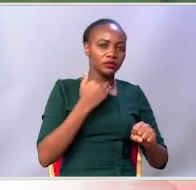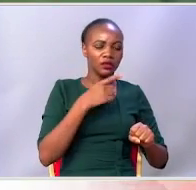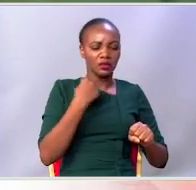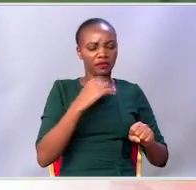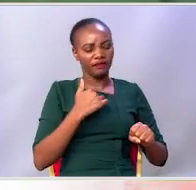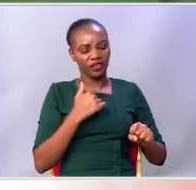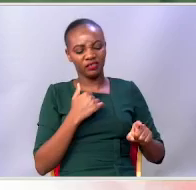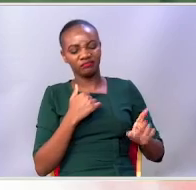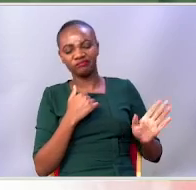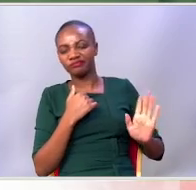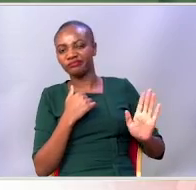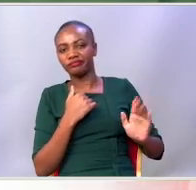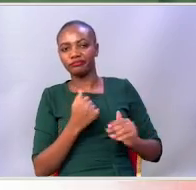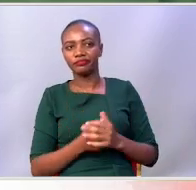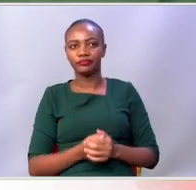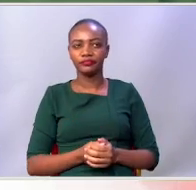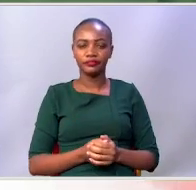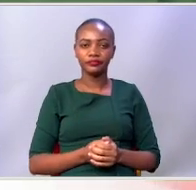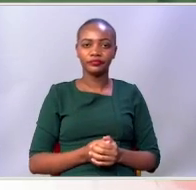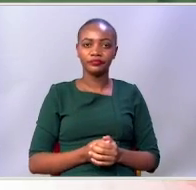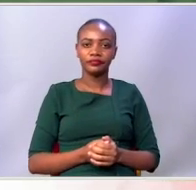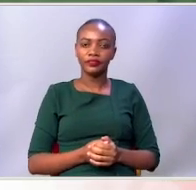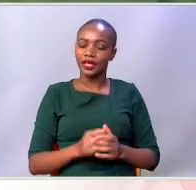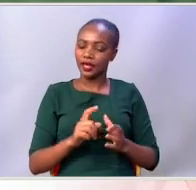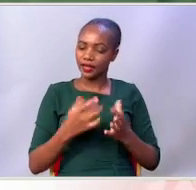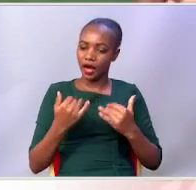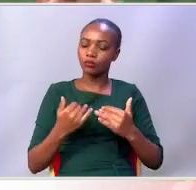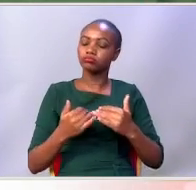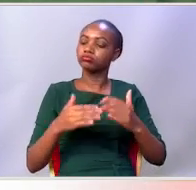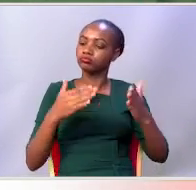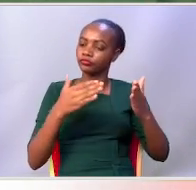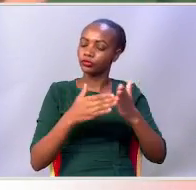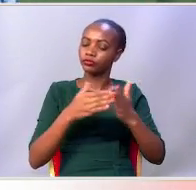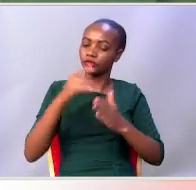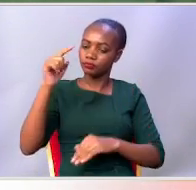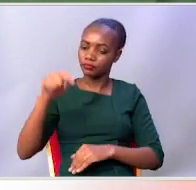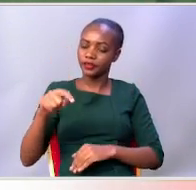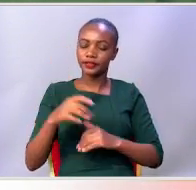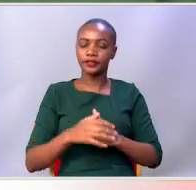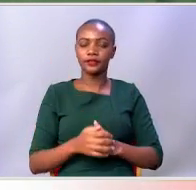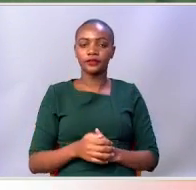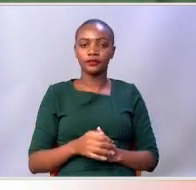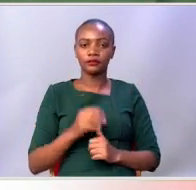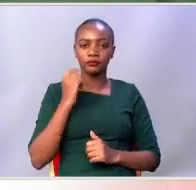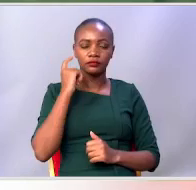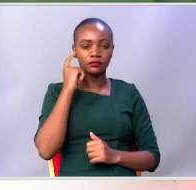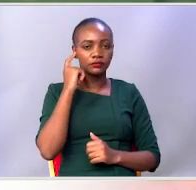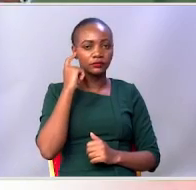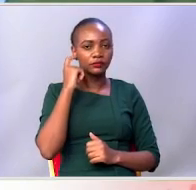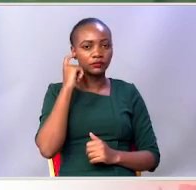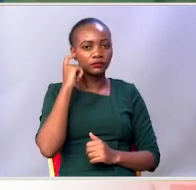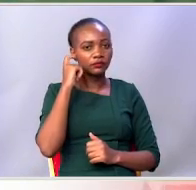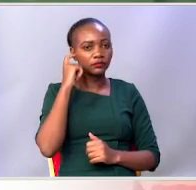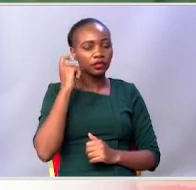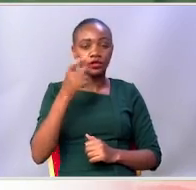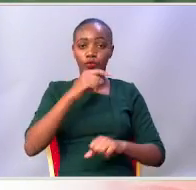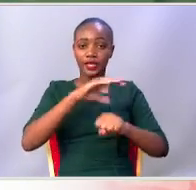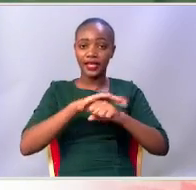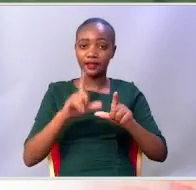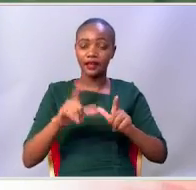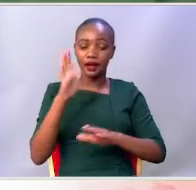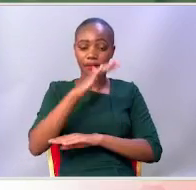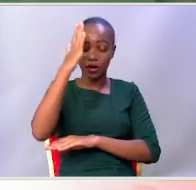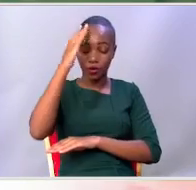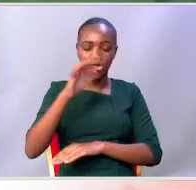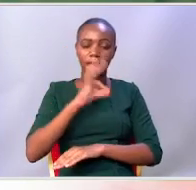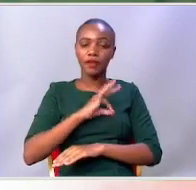space and stop grabbing them. But you managed to retrieve it back for the benefit of our